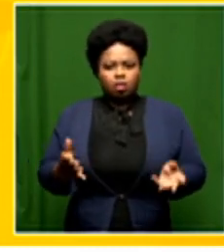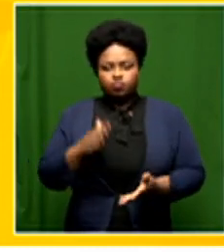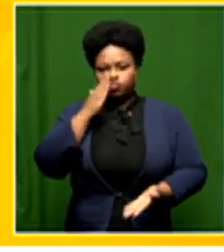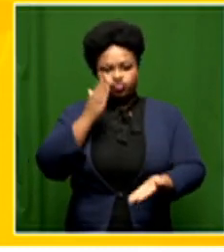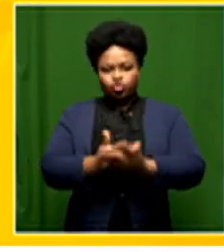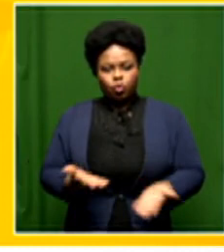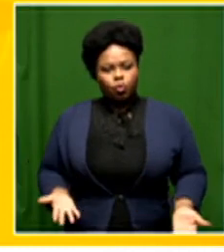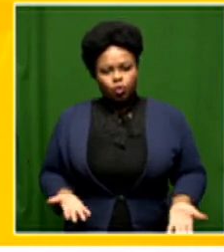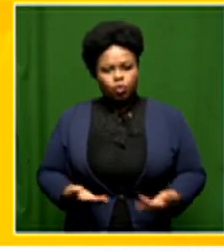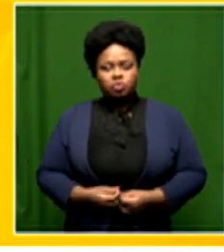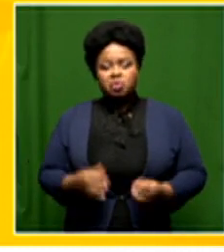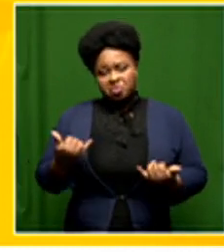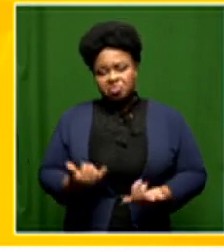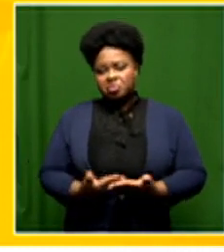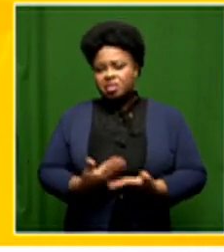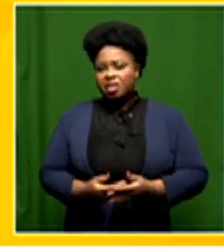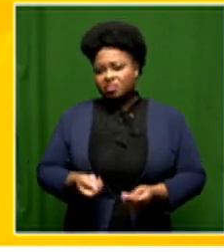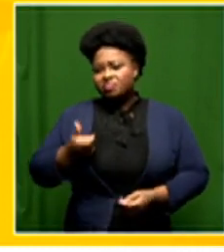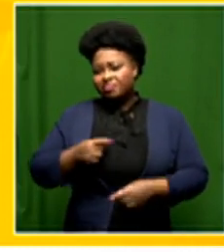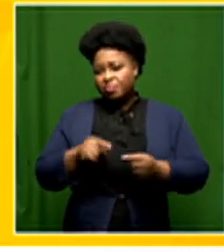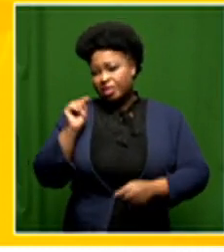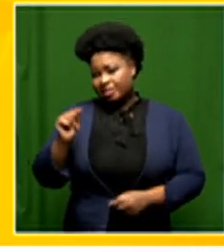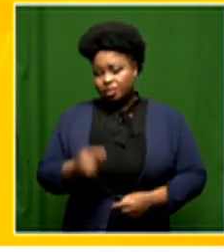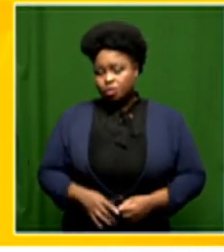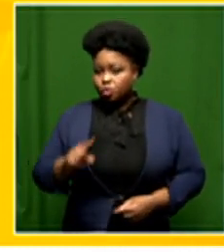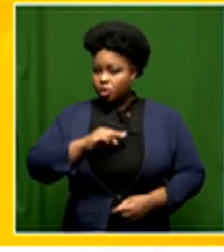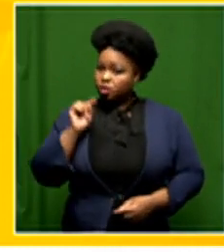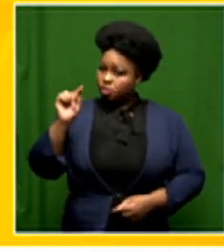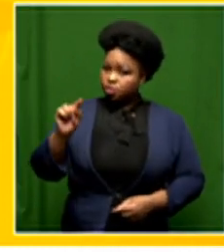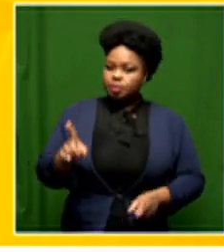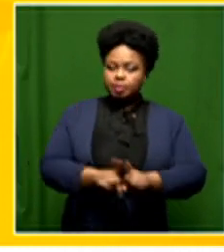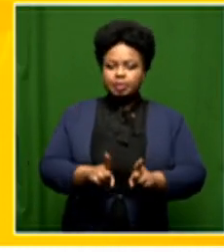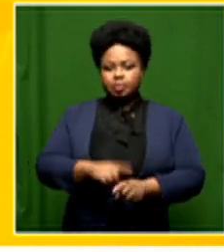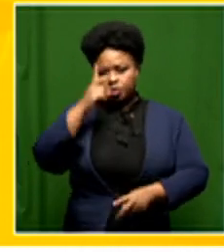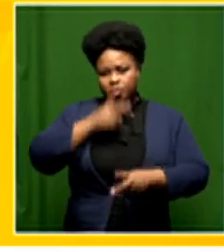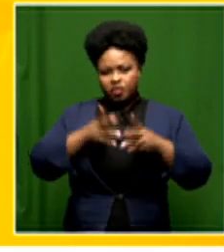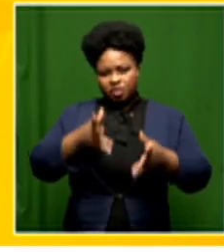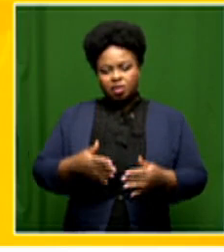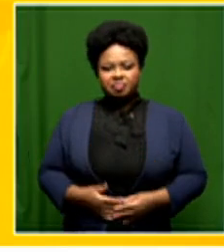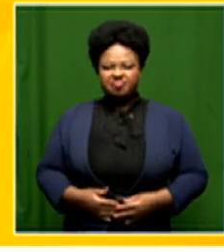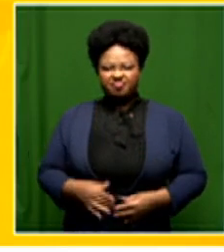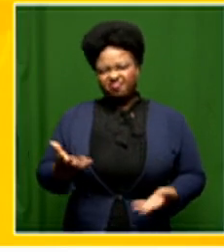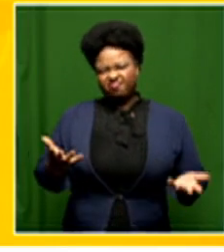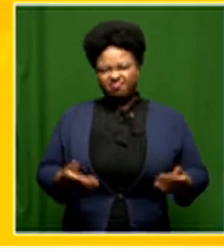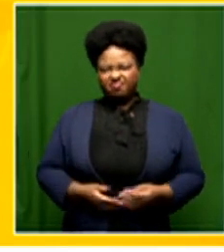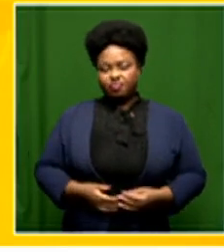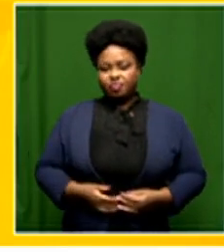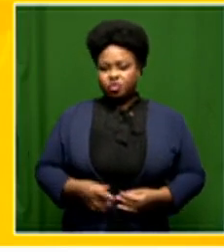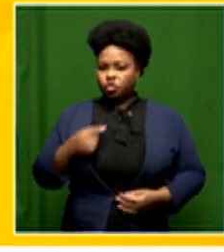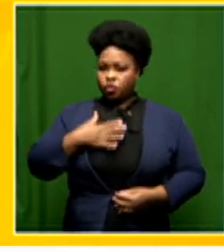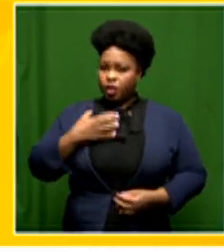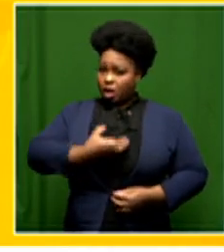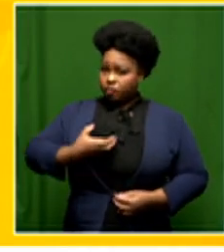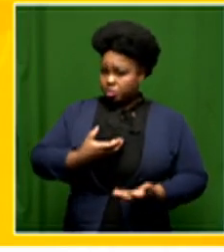we can, I suppose, talk to that quite a bit. I mean, you yourself, being a professor in this industry, I mean, do you